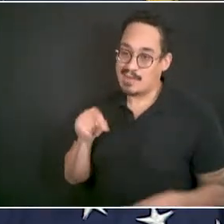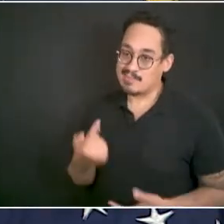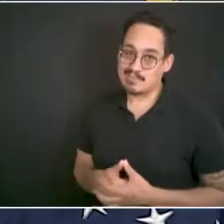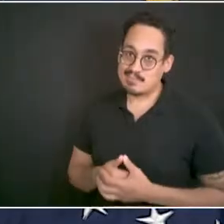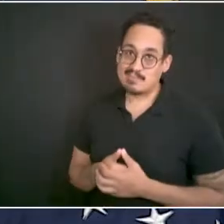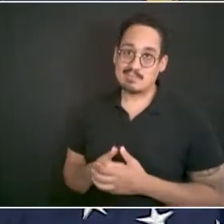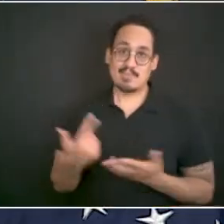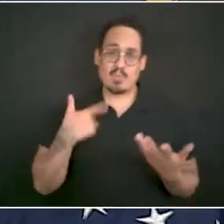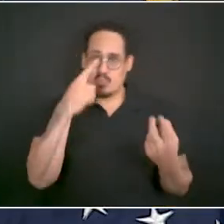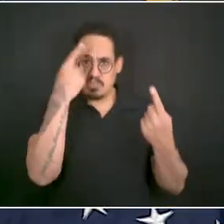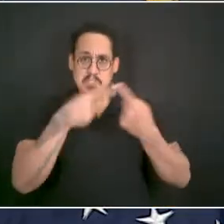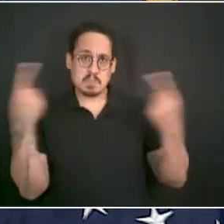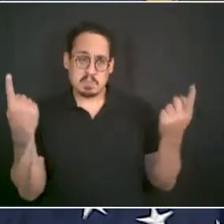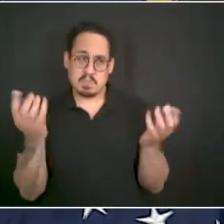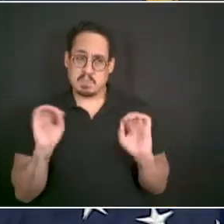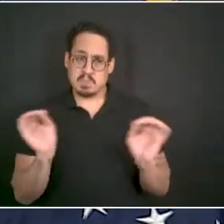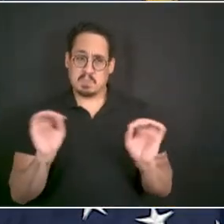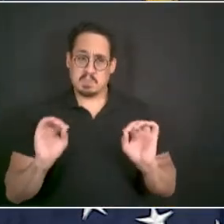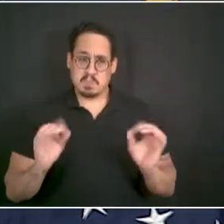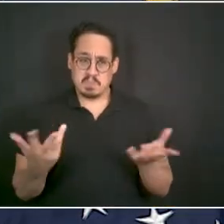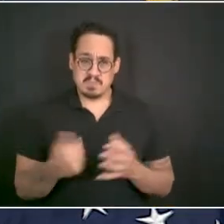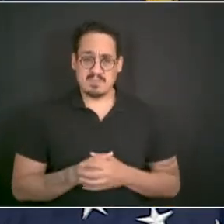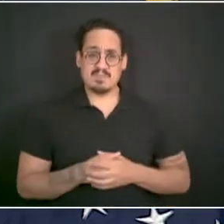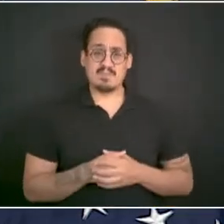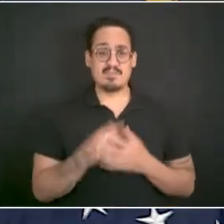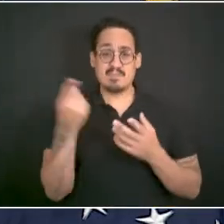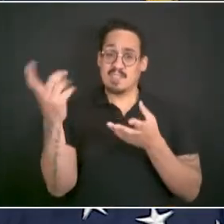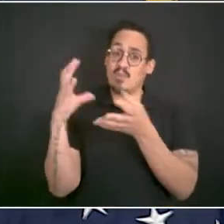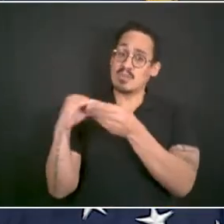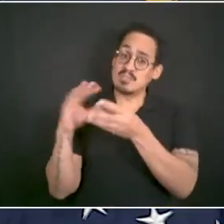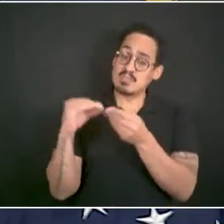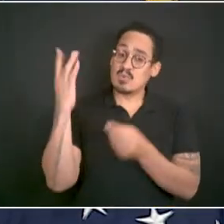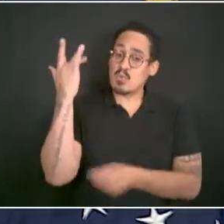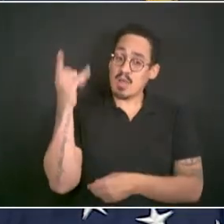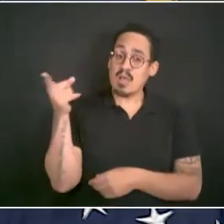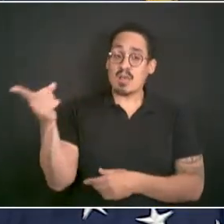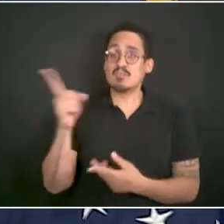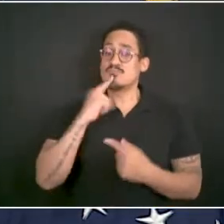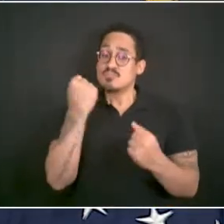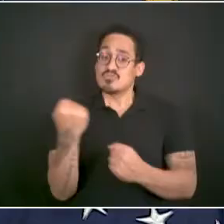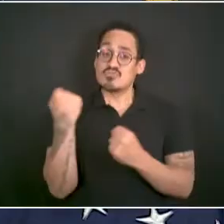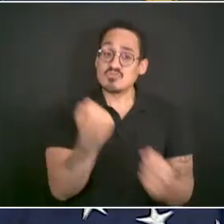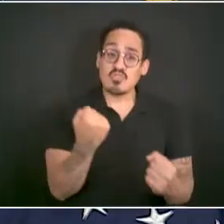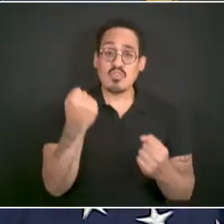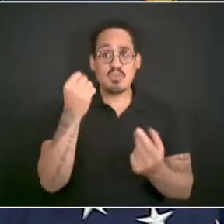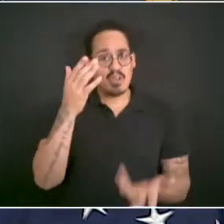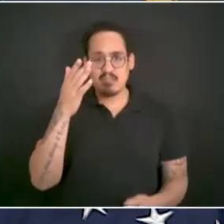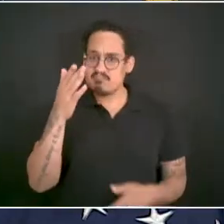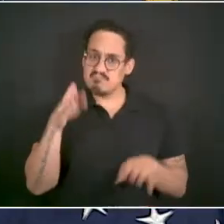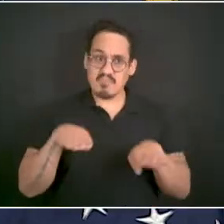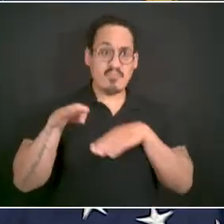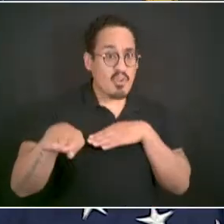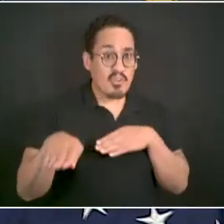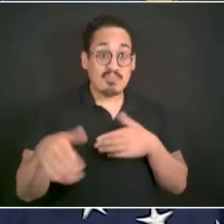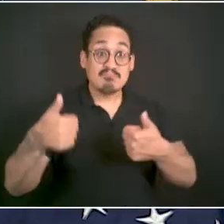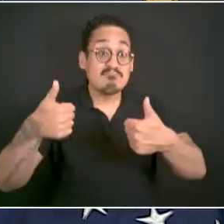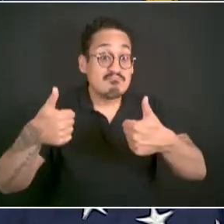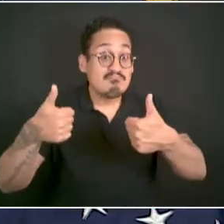disagreement. So if she wants to say it was because she was strong and fought for it, hey, great